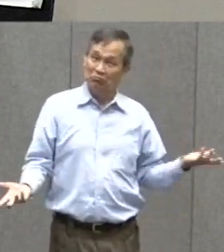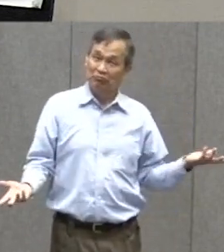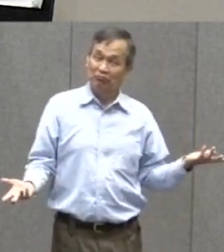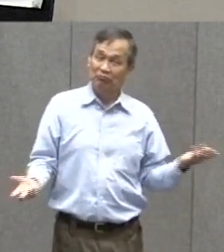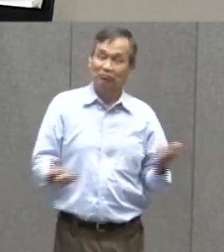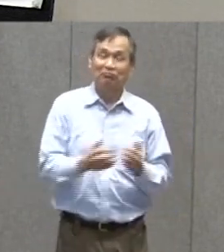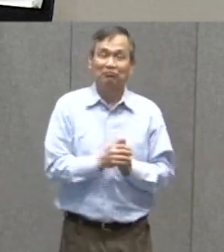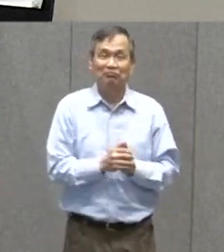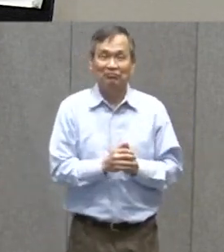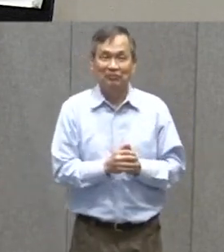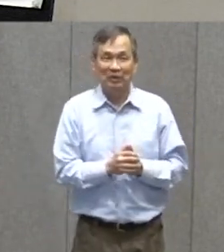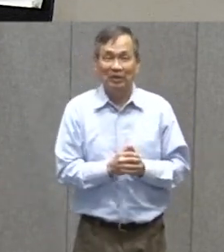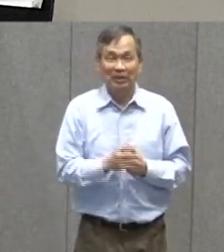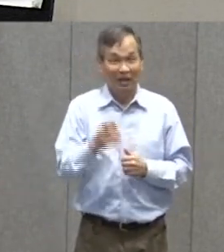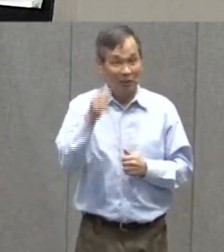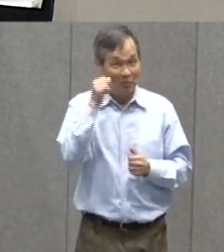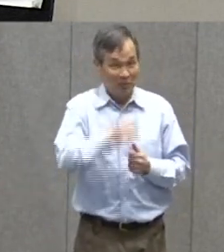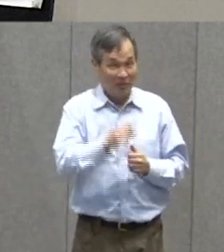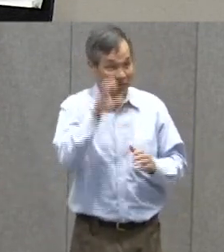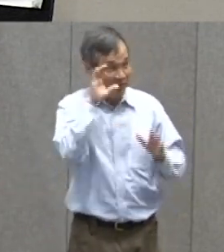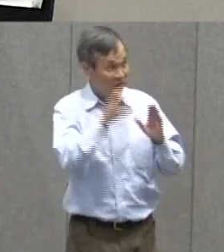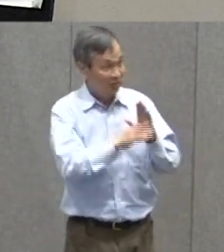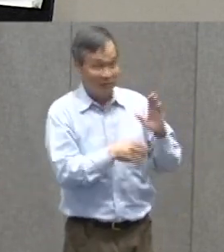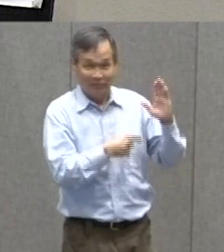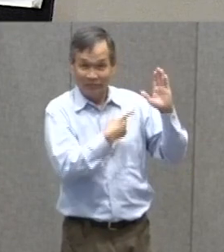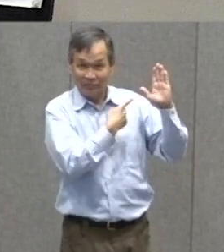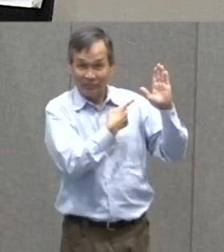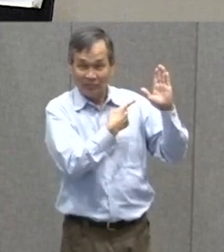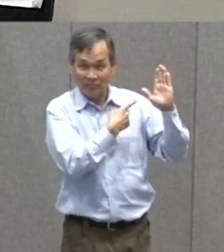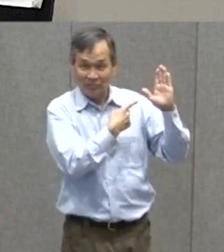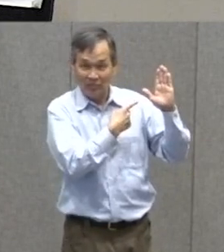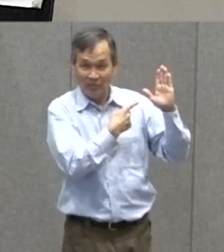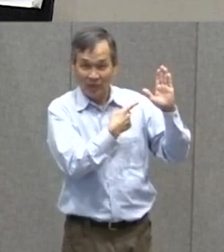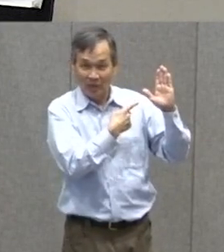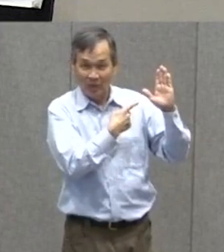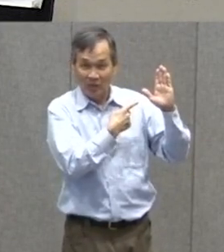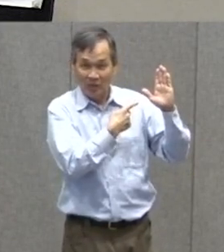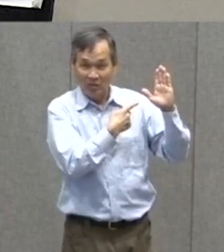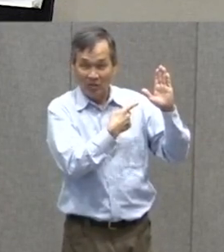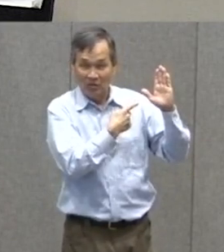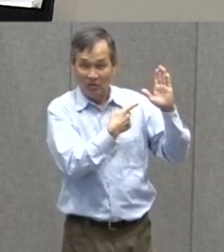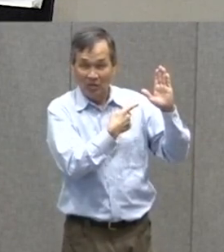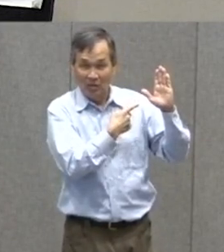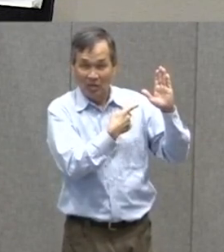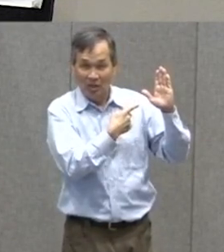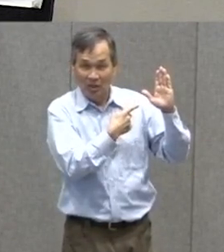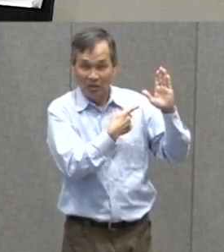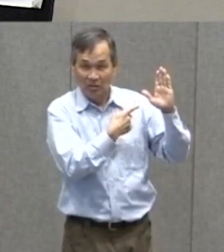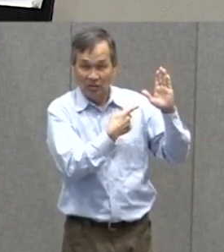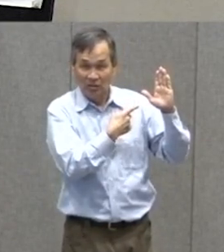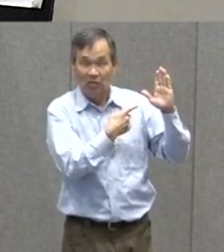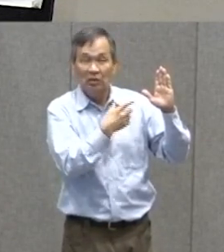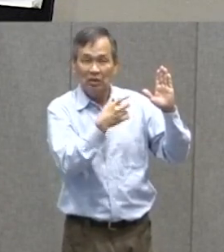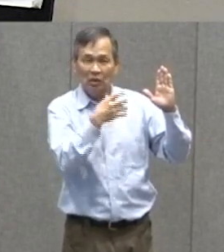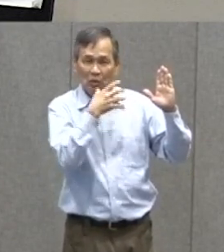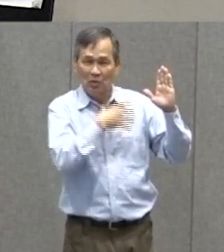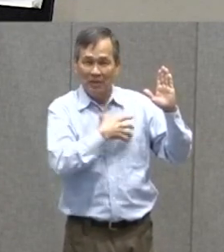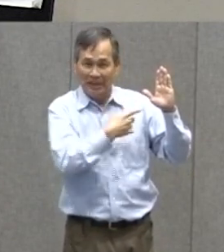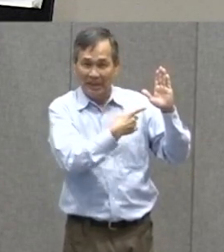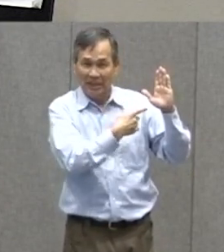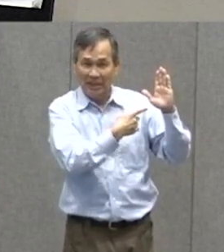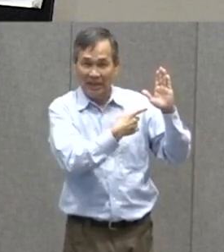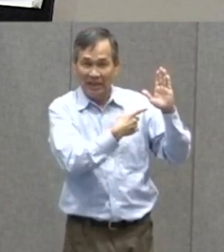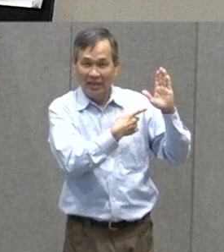So if we look at our photo, what do you think? Again, this is the lady I chose. What do you